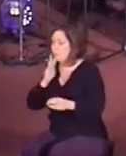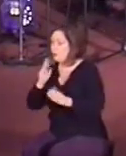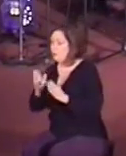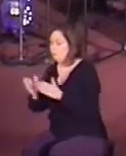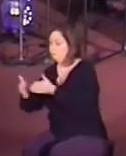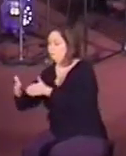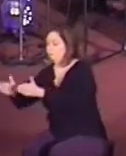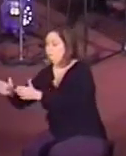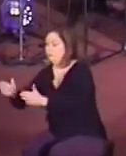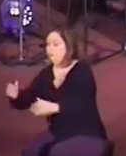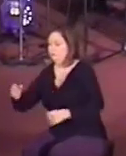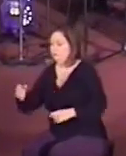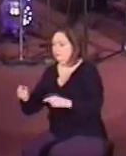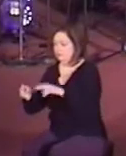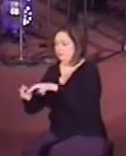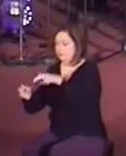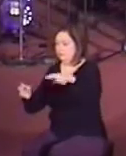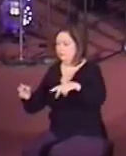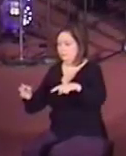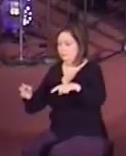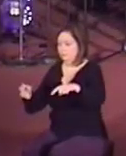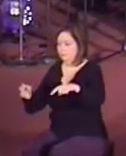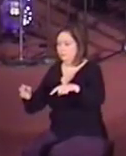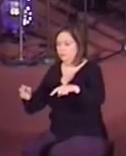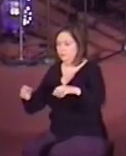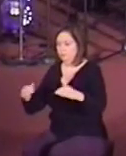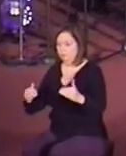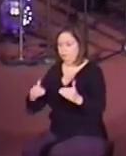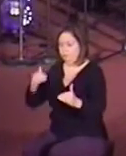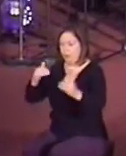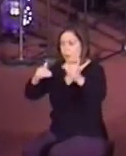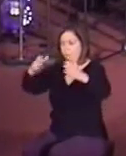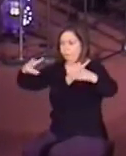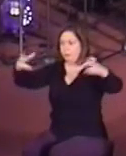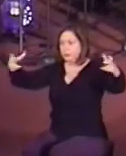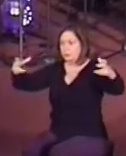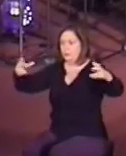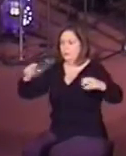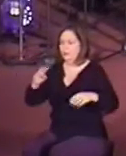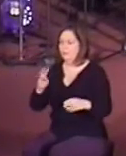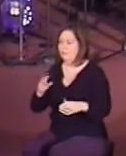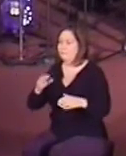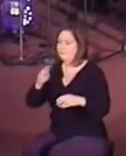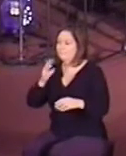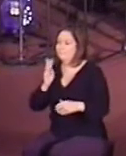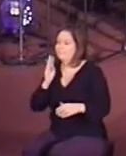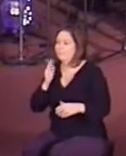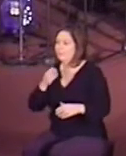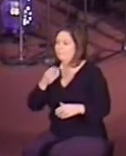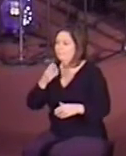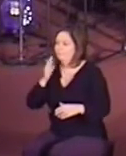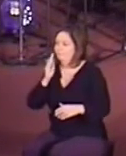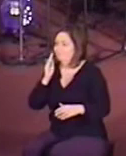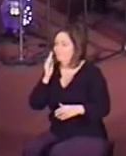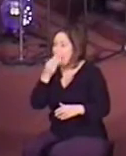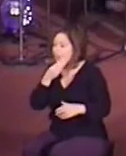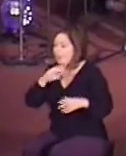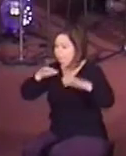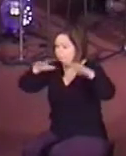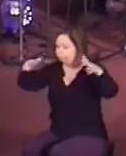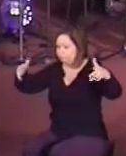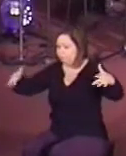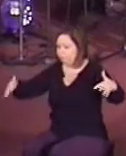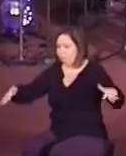large Tower of Babylon and this enormous structure with hanging gardens, one of the most beautiful cities in the entire world. And